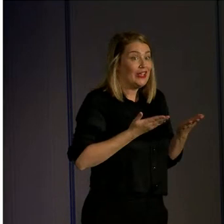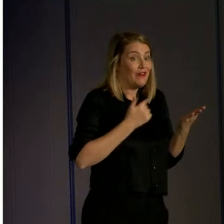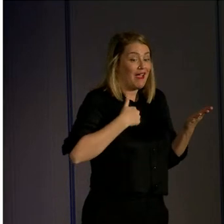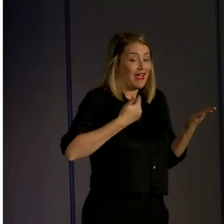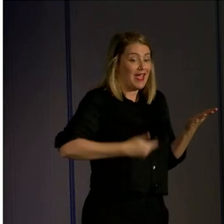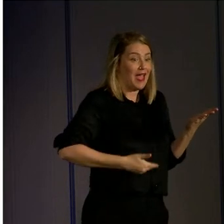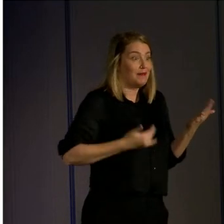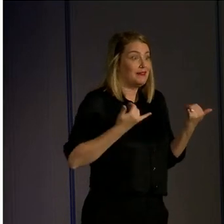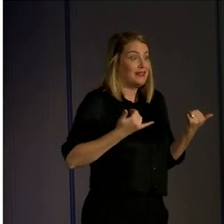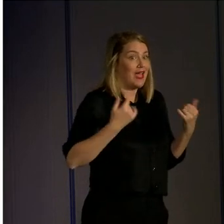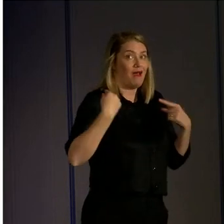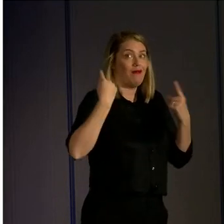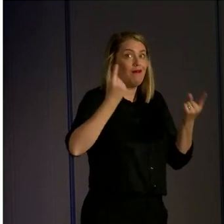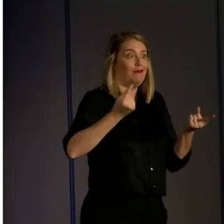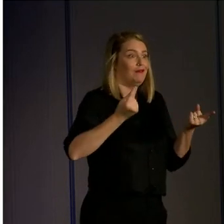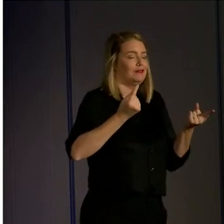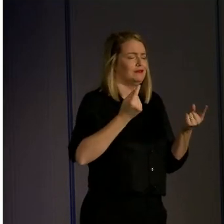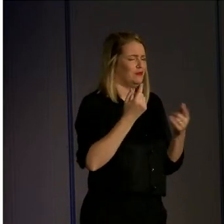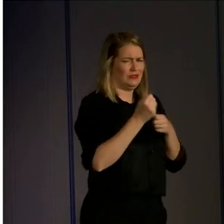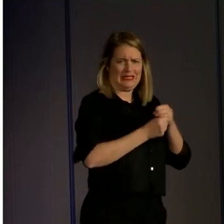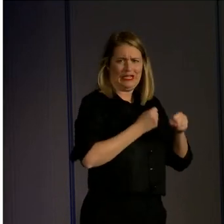now in